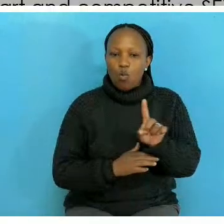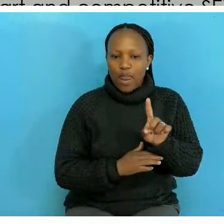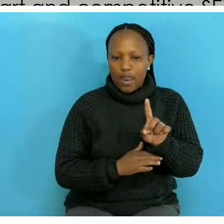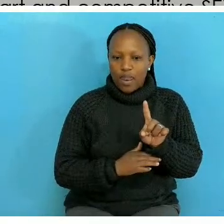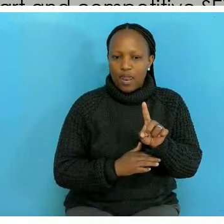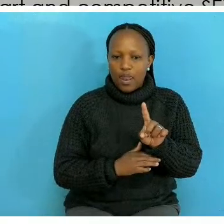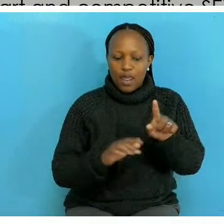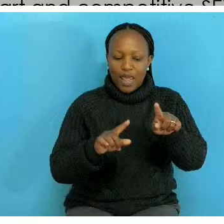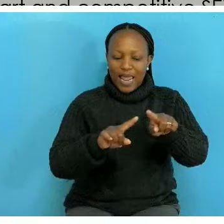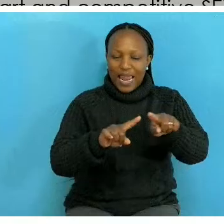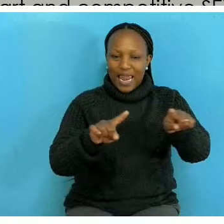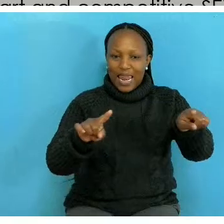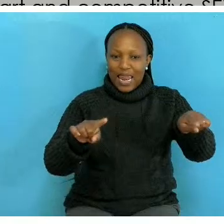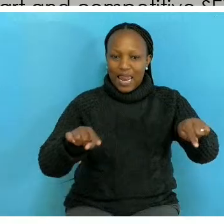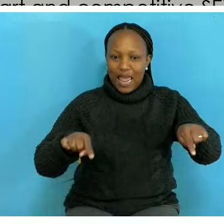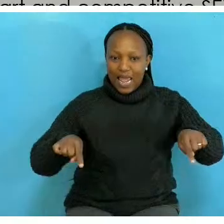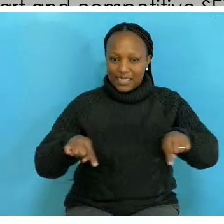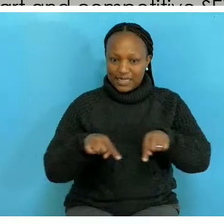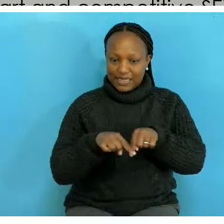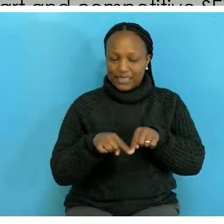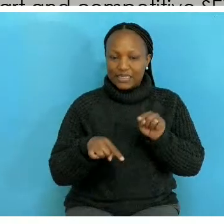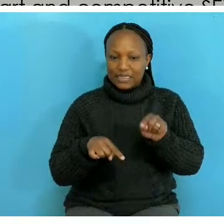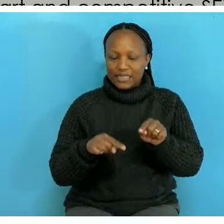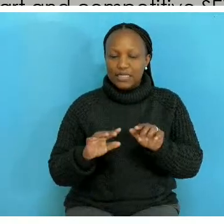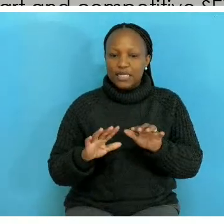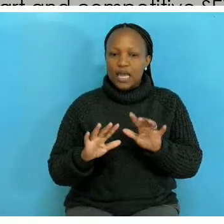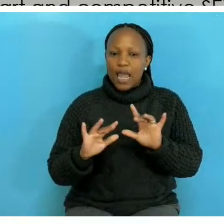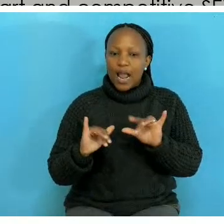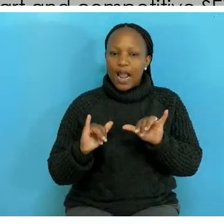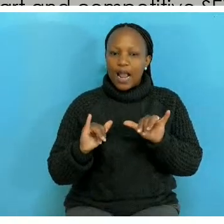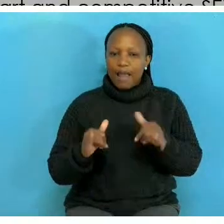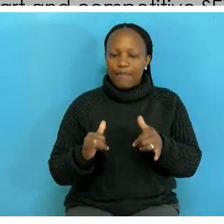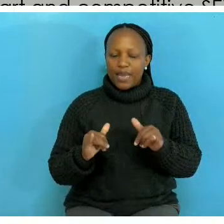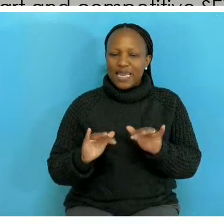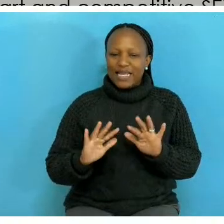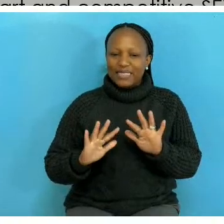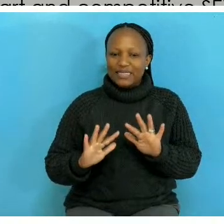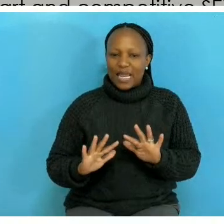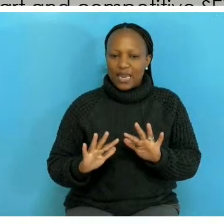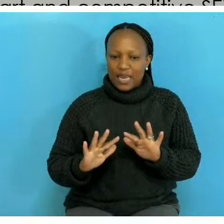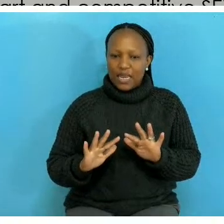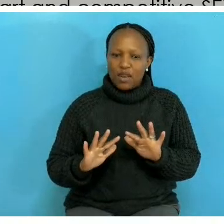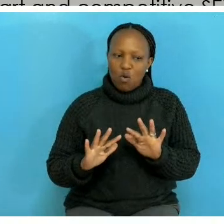now. We've got more than 10 companies already situated. We're now moving into